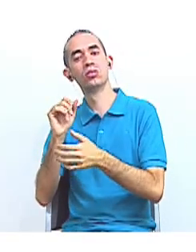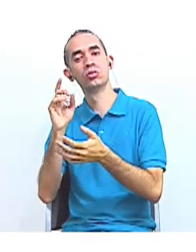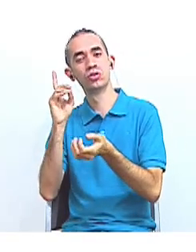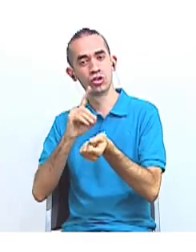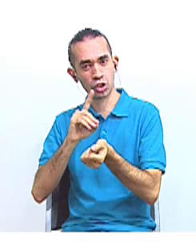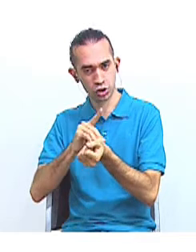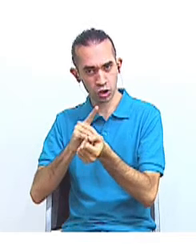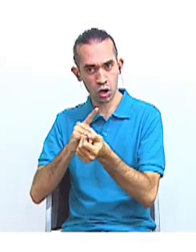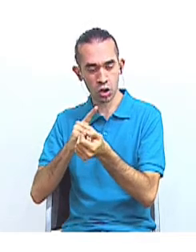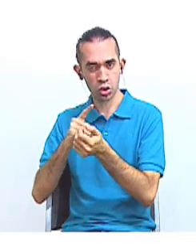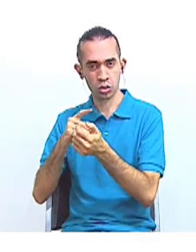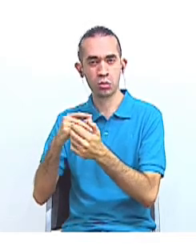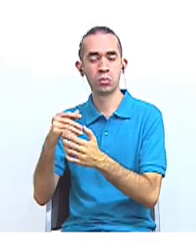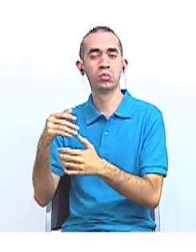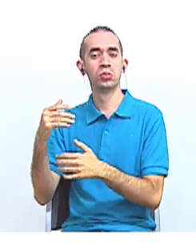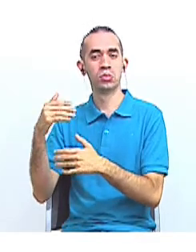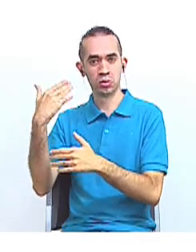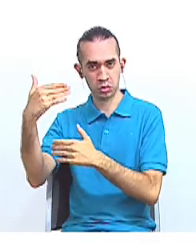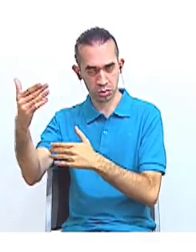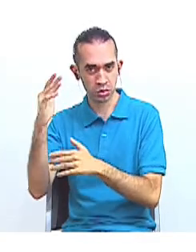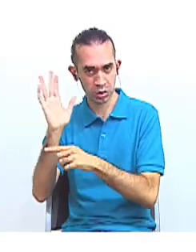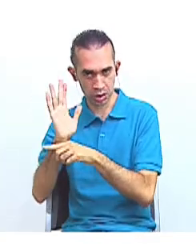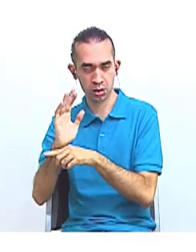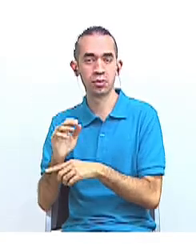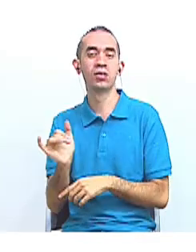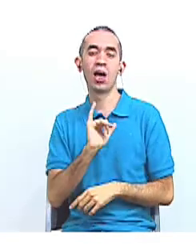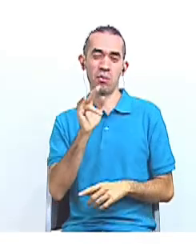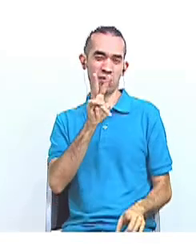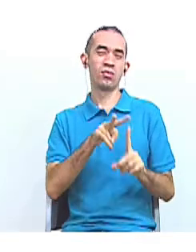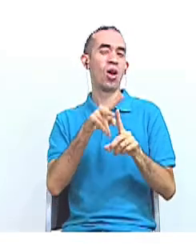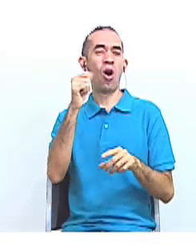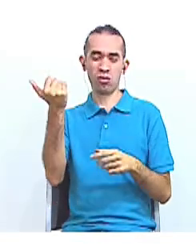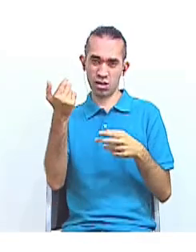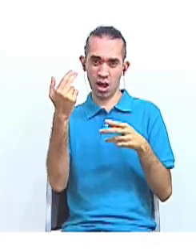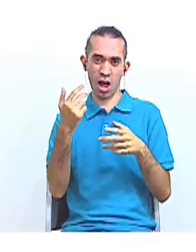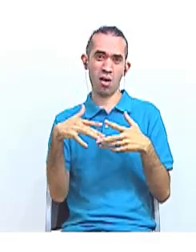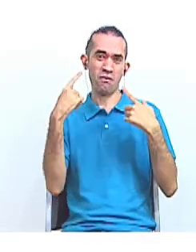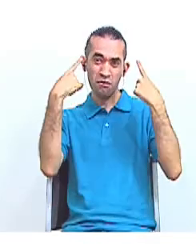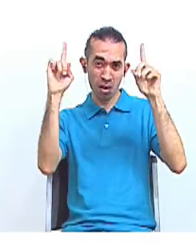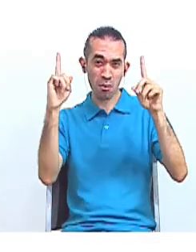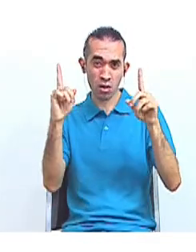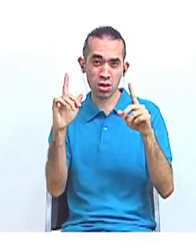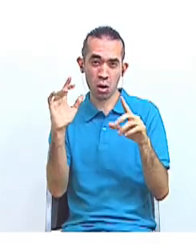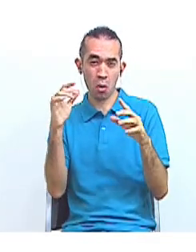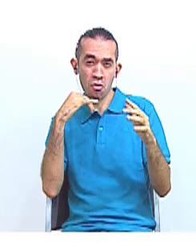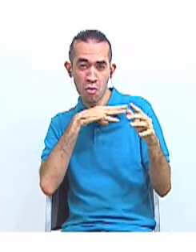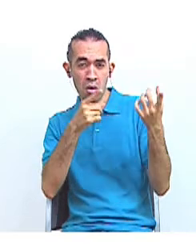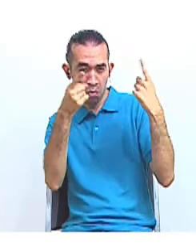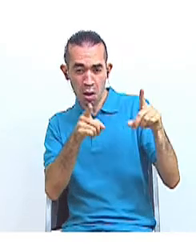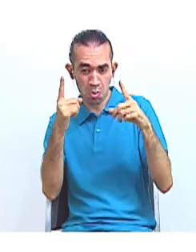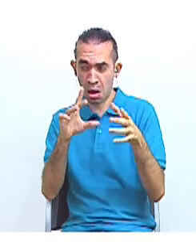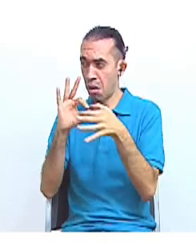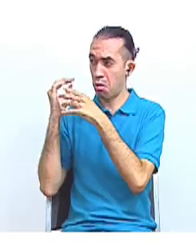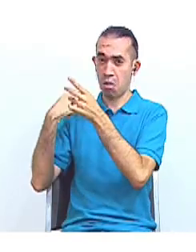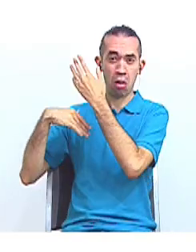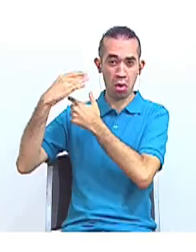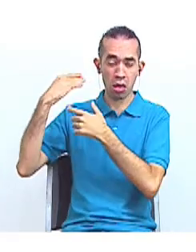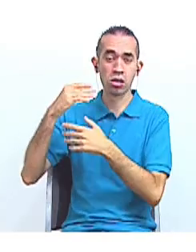Stranger Things. At the age of 13, she received the Screen Actors Guild